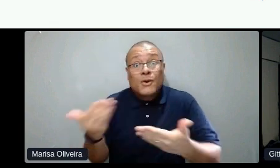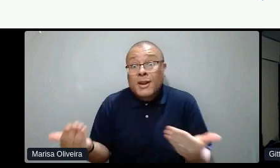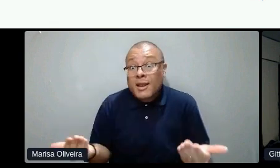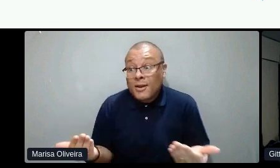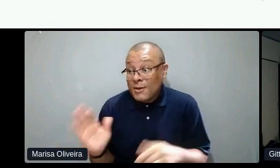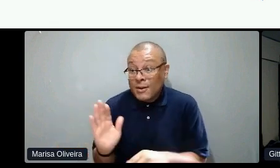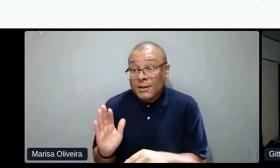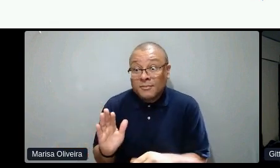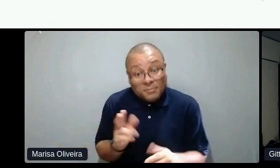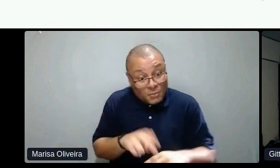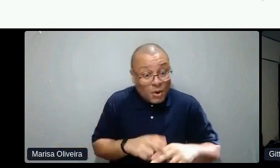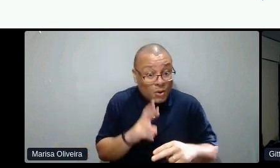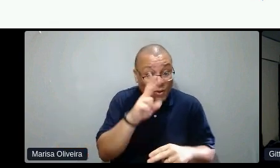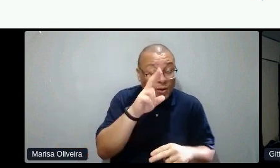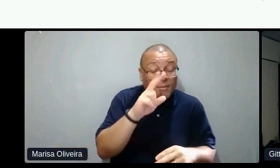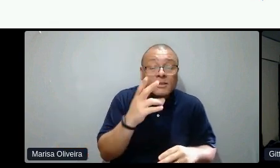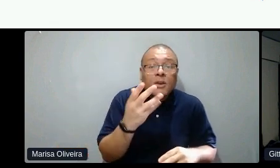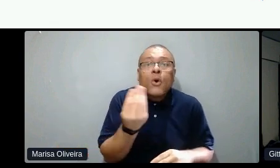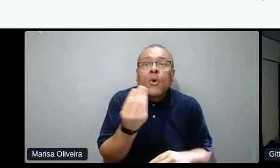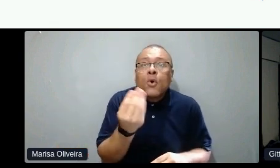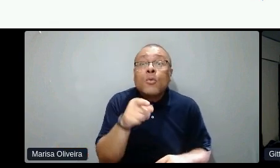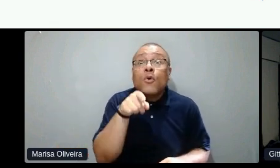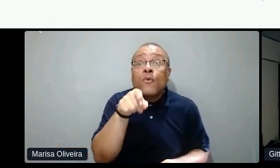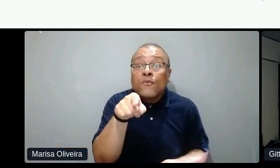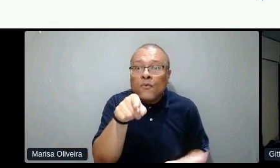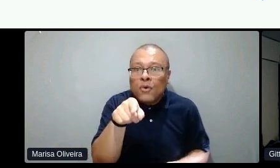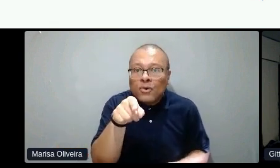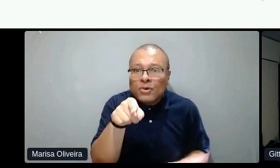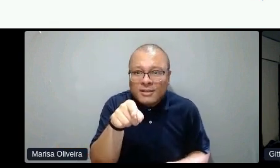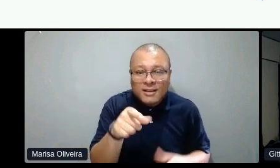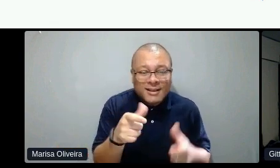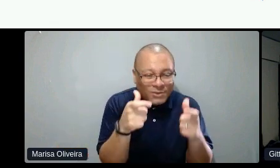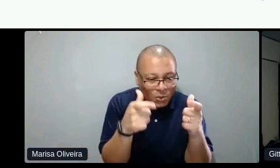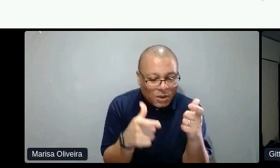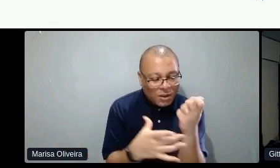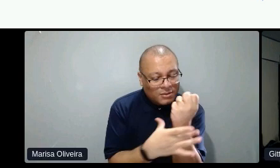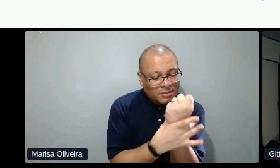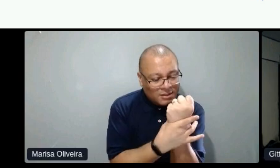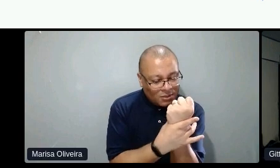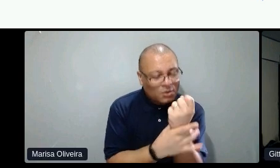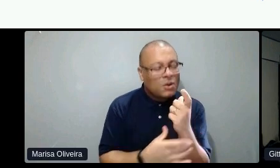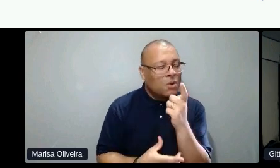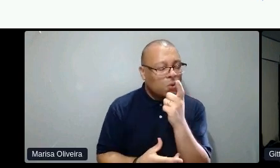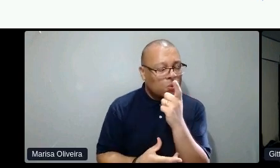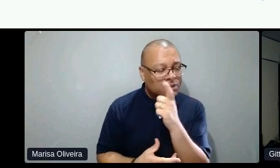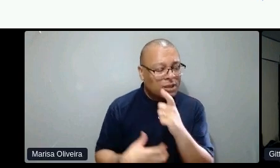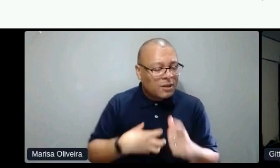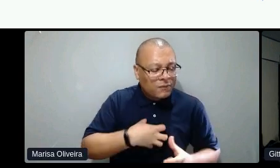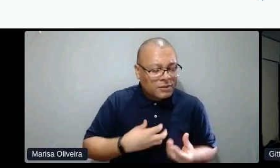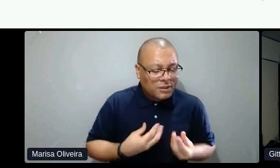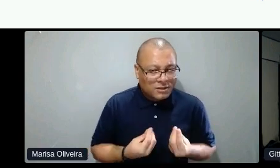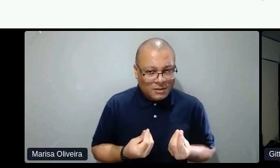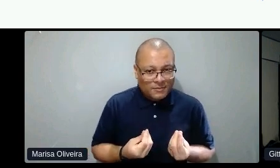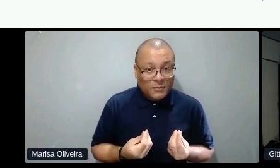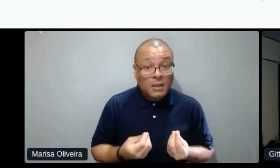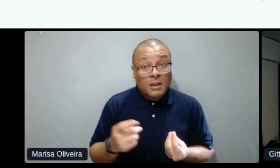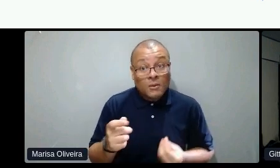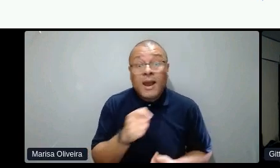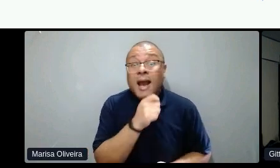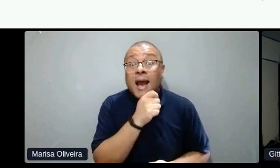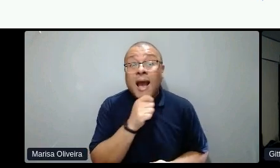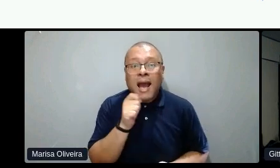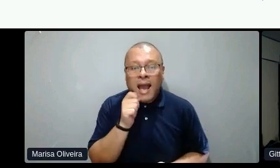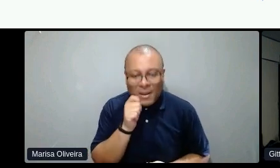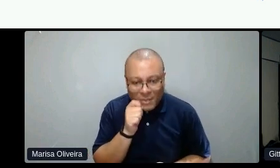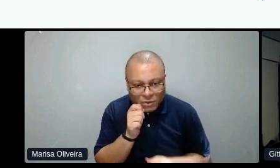um, feel safe enough to not hide these things? So when Amy Edmondson started discovering these things, she was